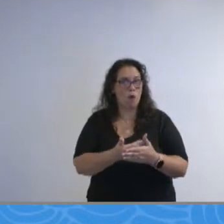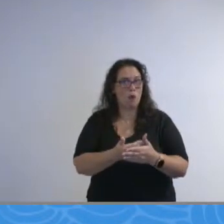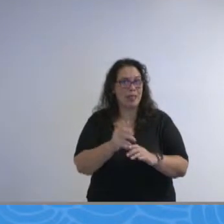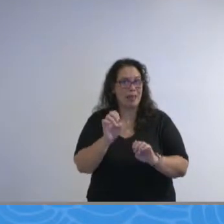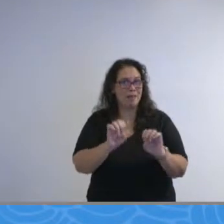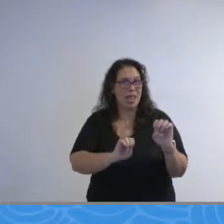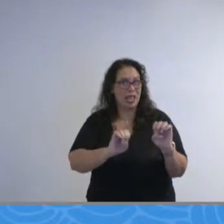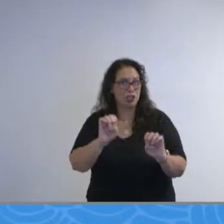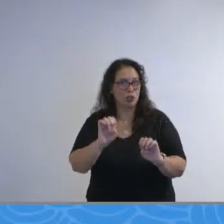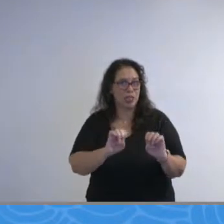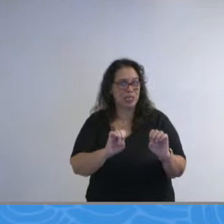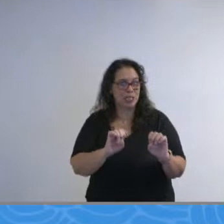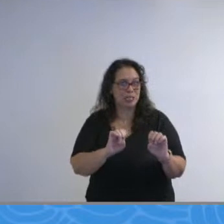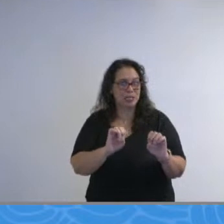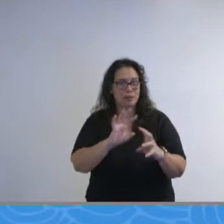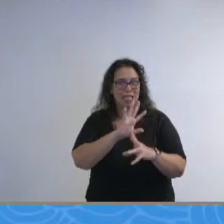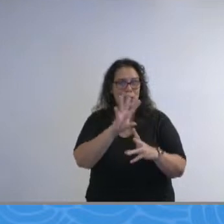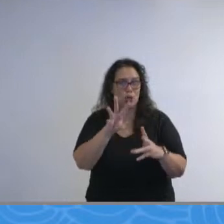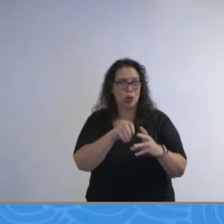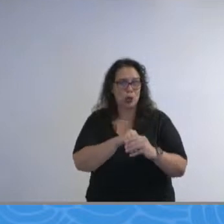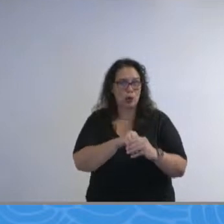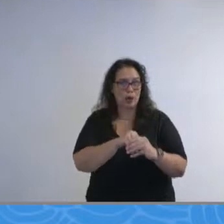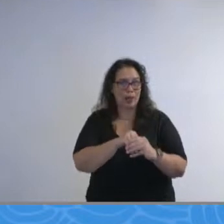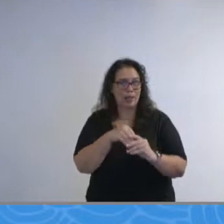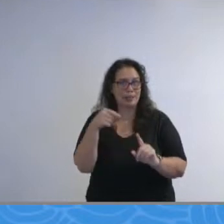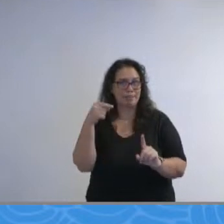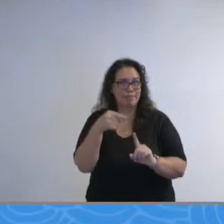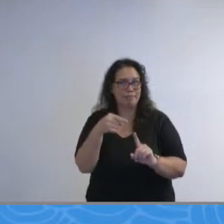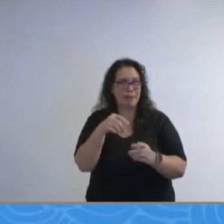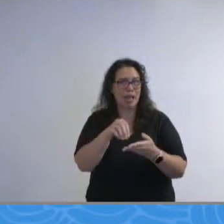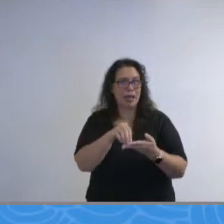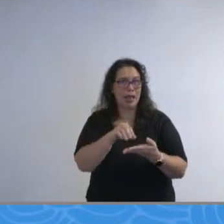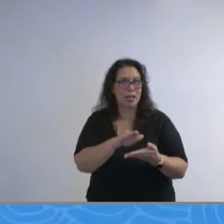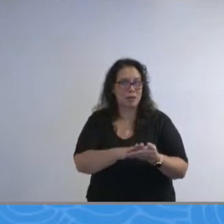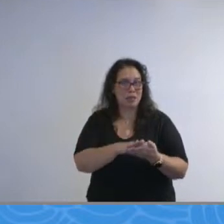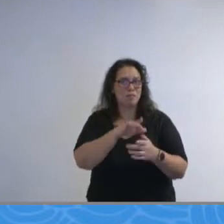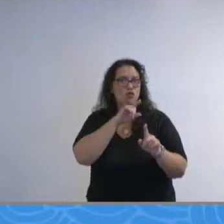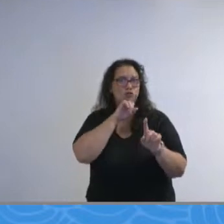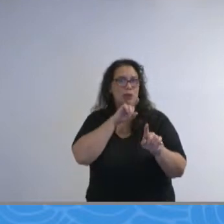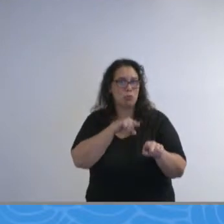be included in this document, the report.